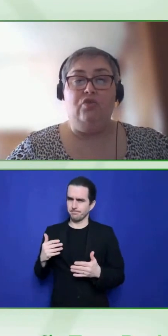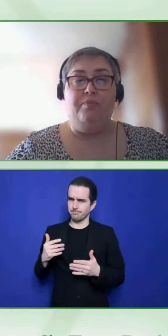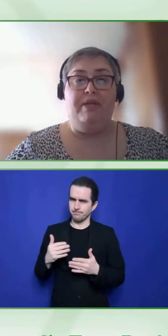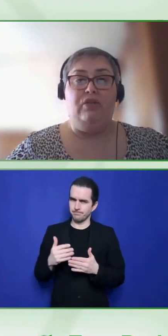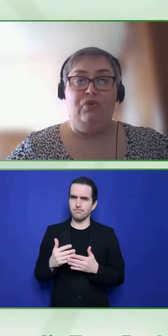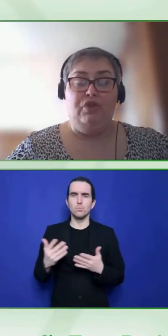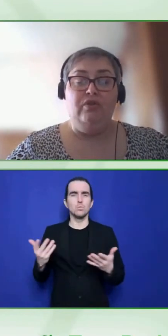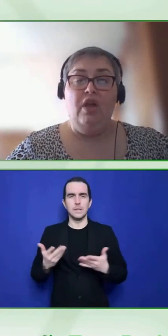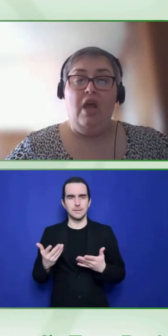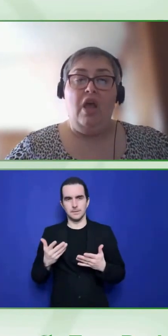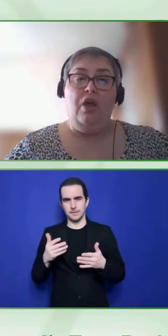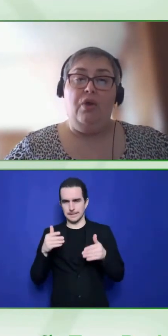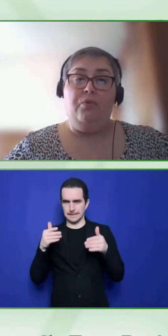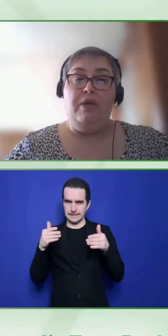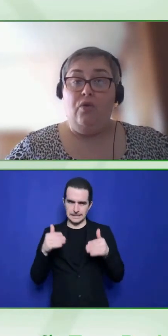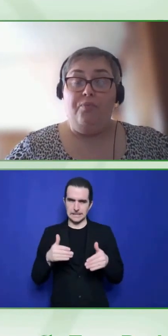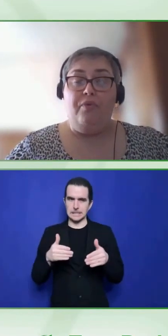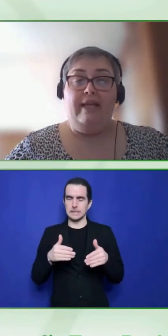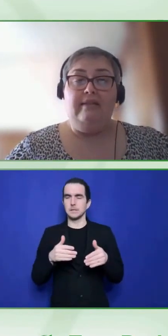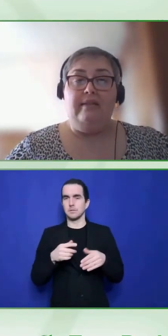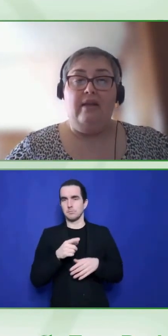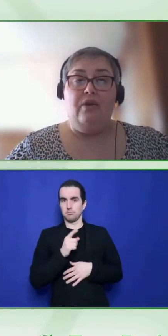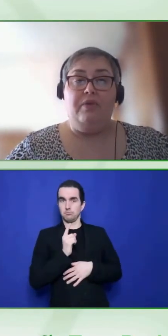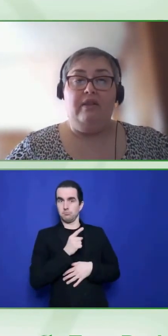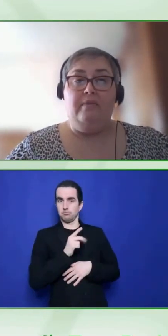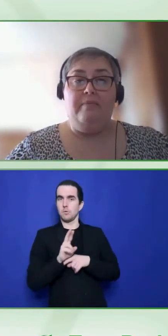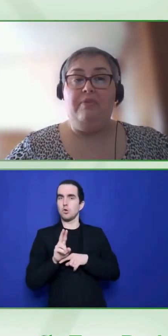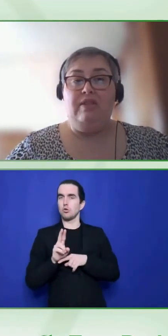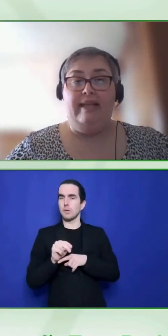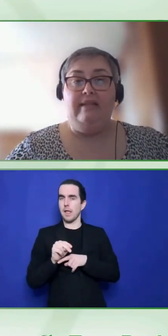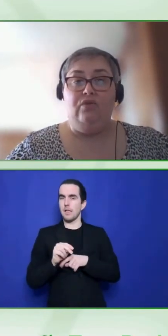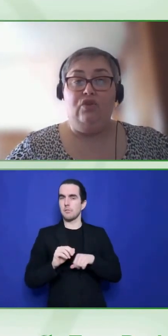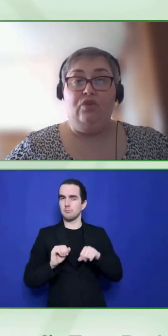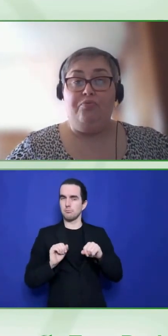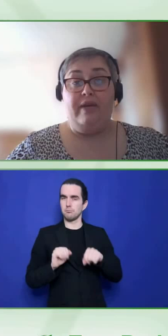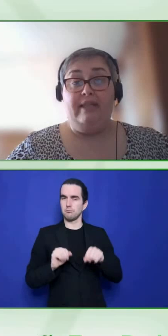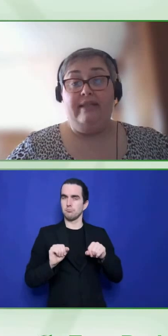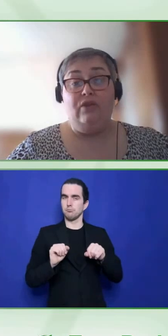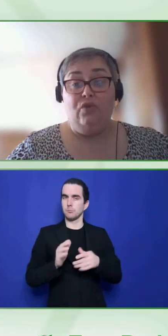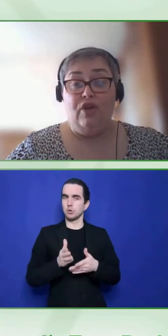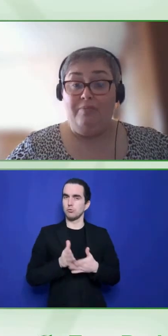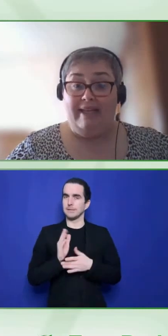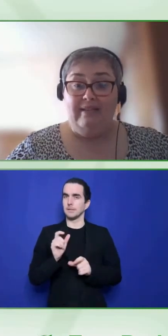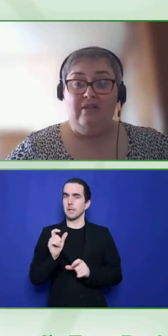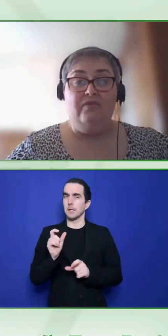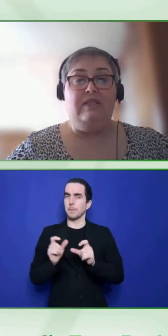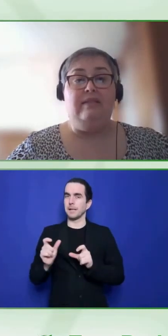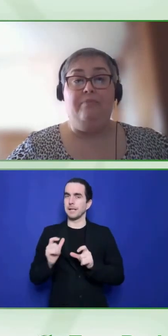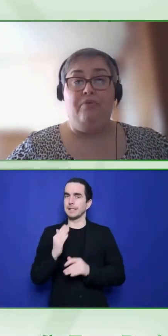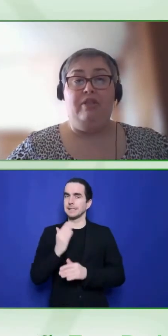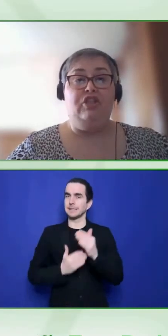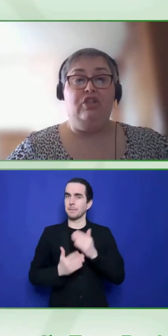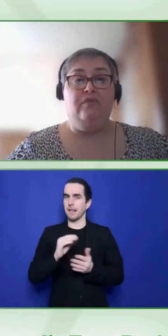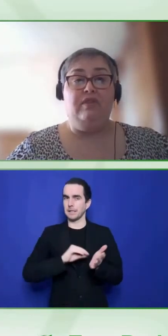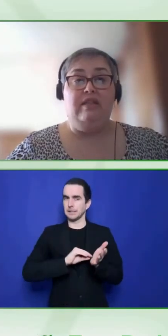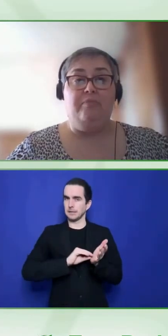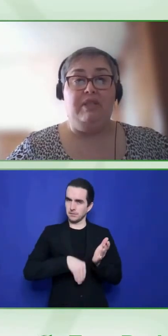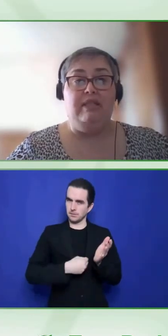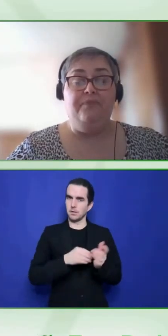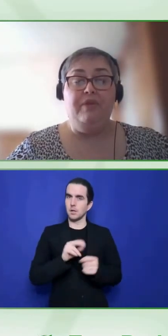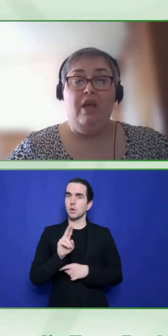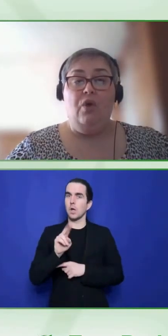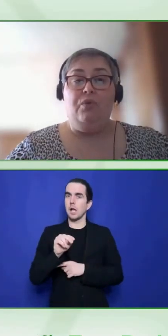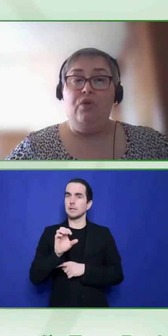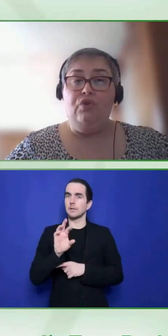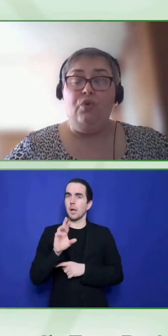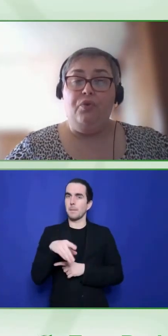implementation in the European Union. We cooperate with member states in order to provide an annual update of this implementation of the